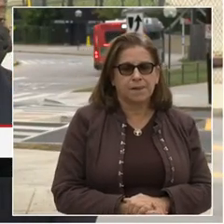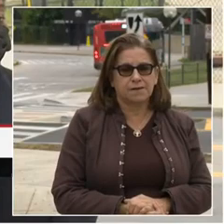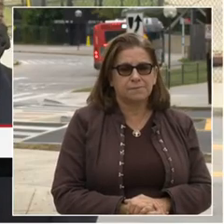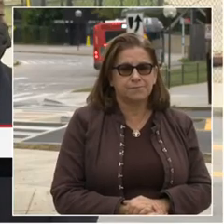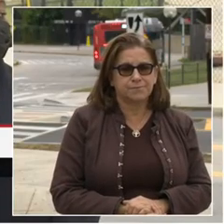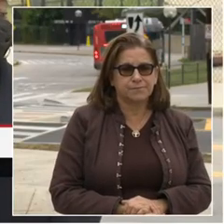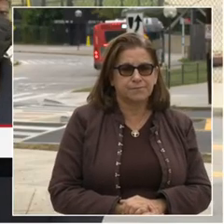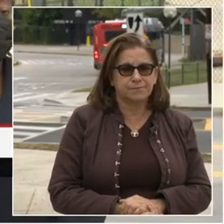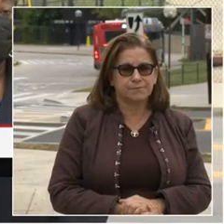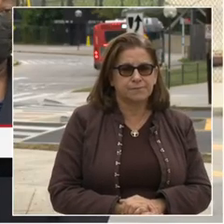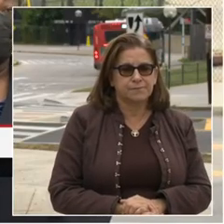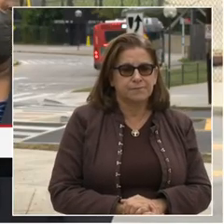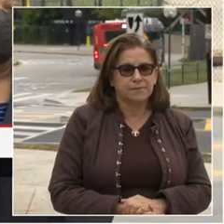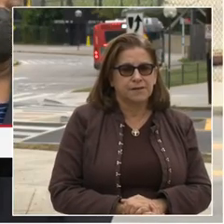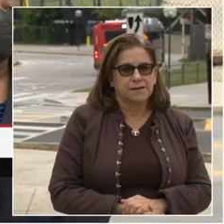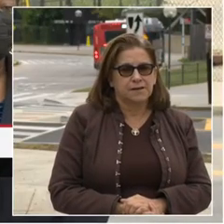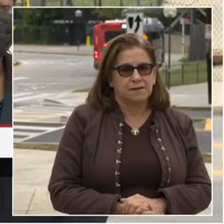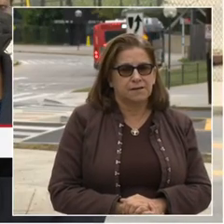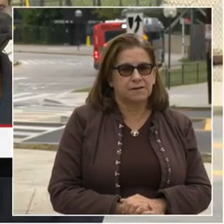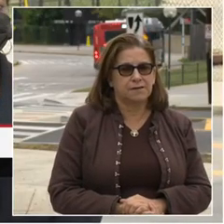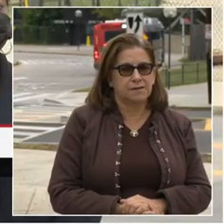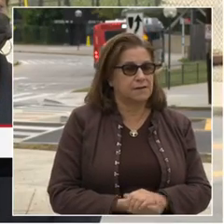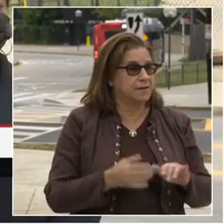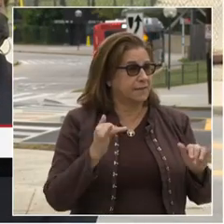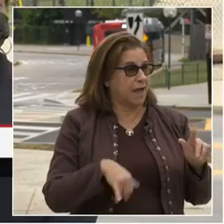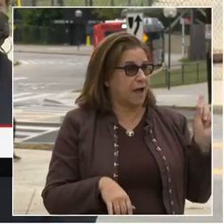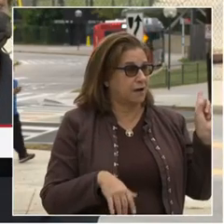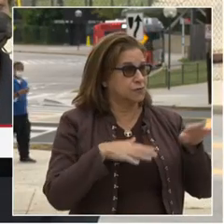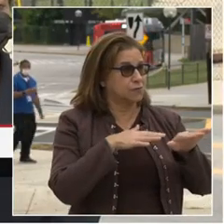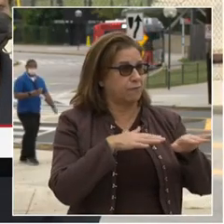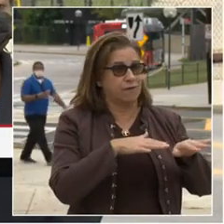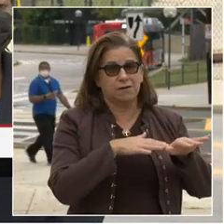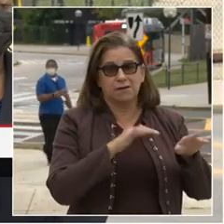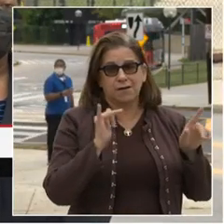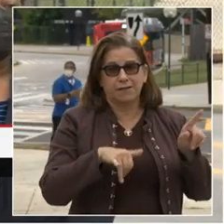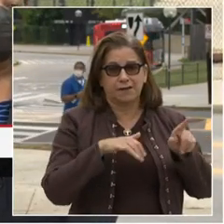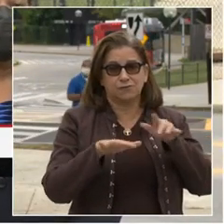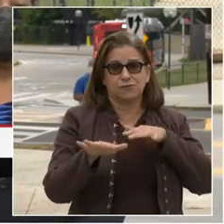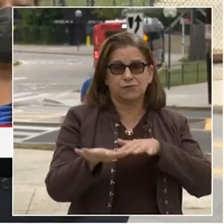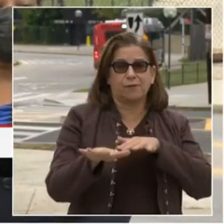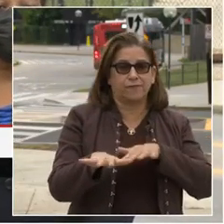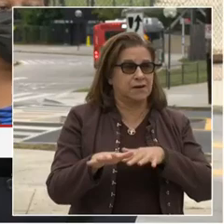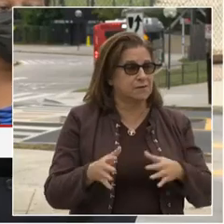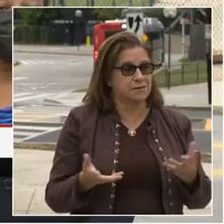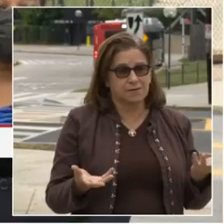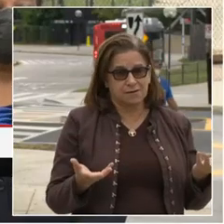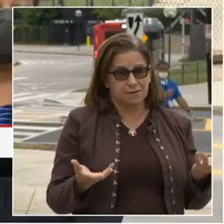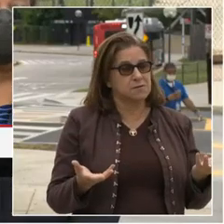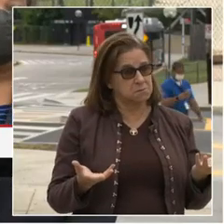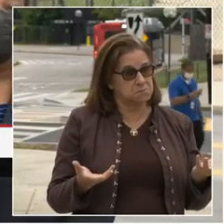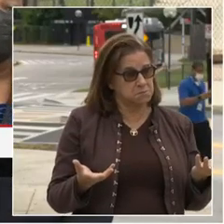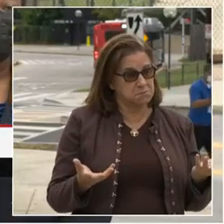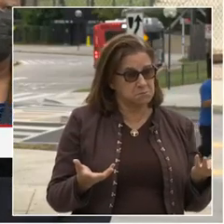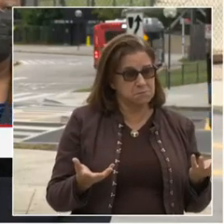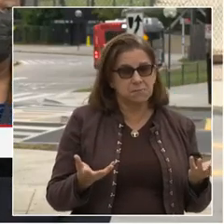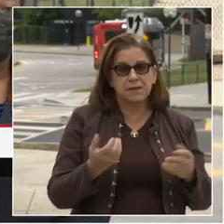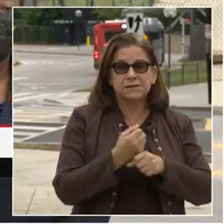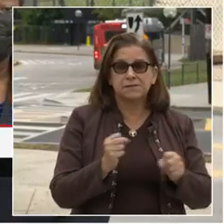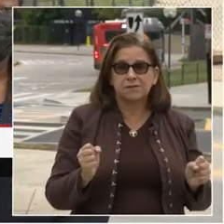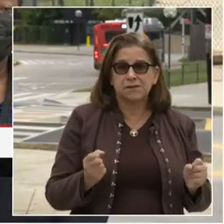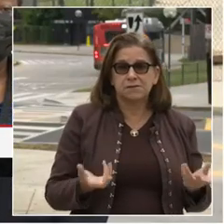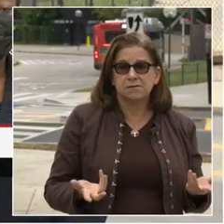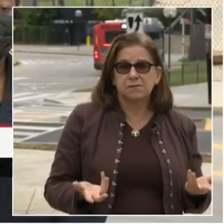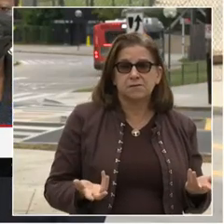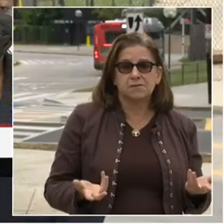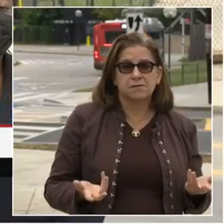seams and these traffic calming measures that have to happen to keep us safe on Sheriff Road. So I hope you can talk, commissioners know